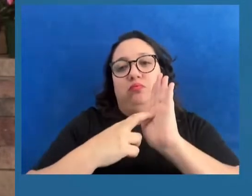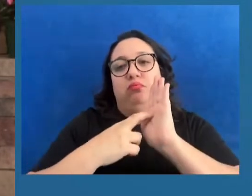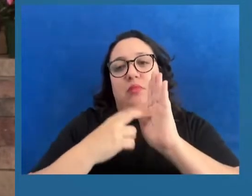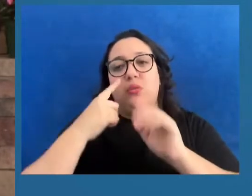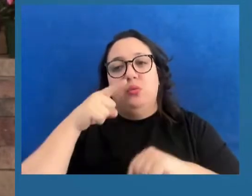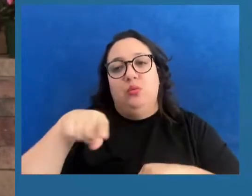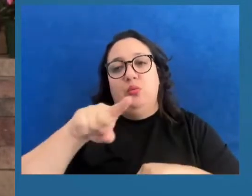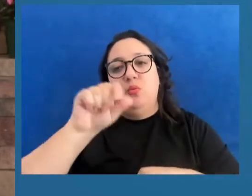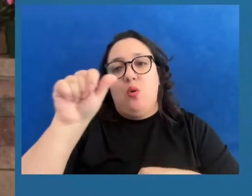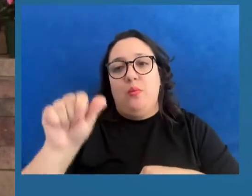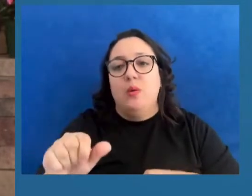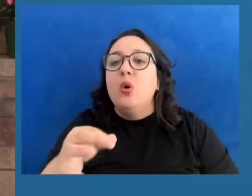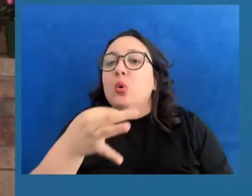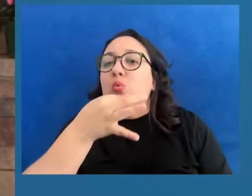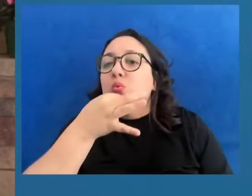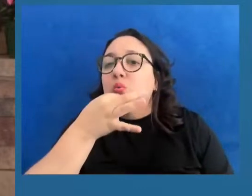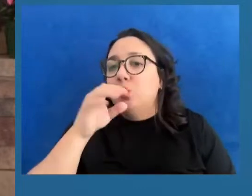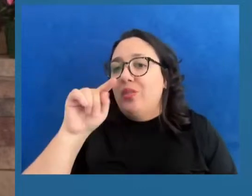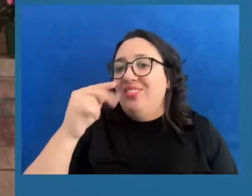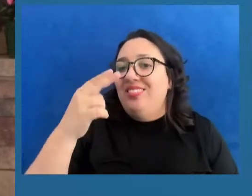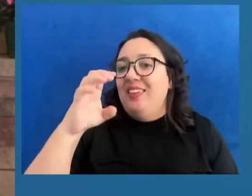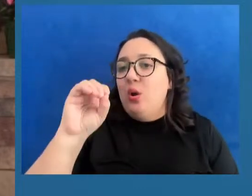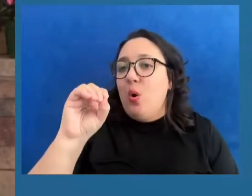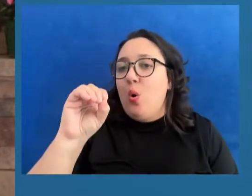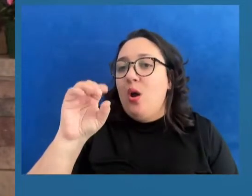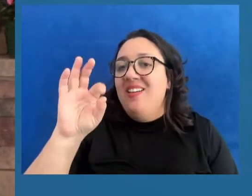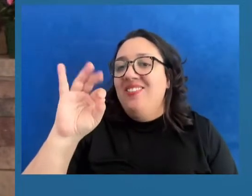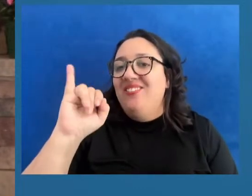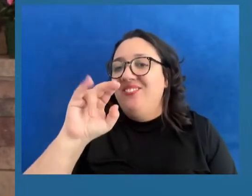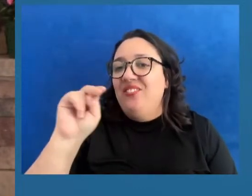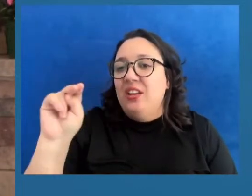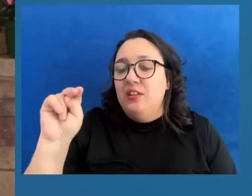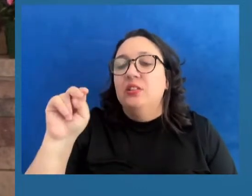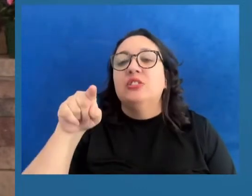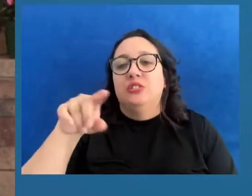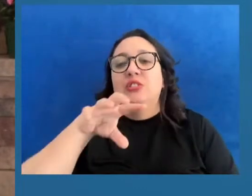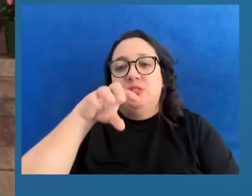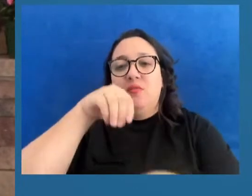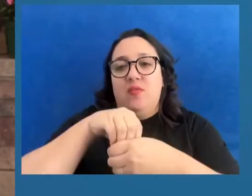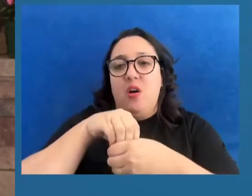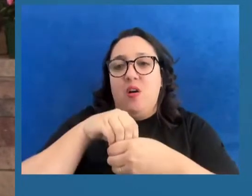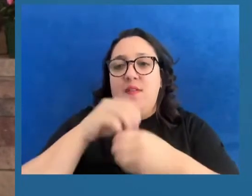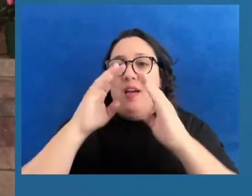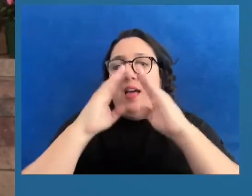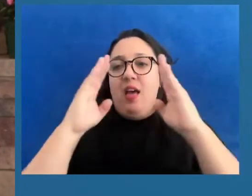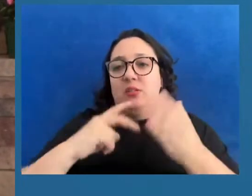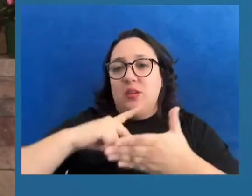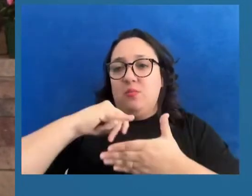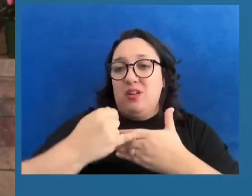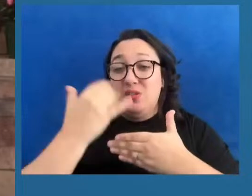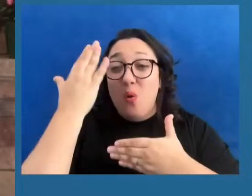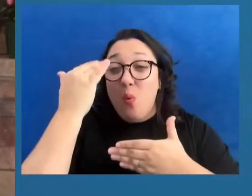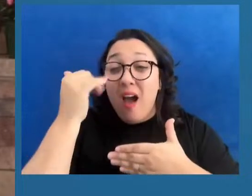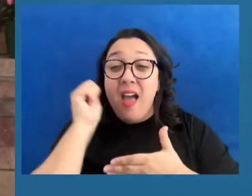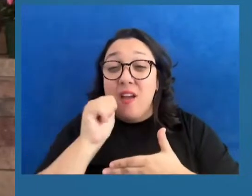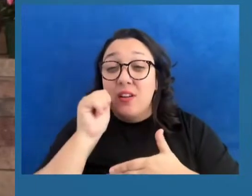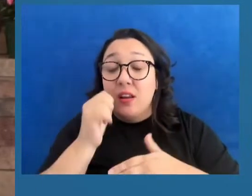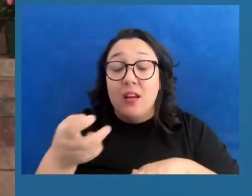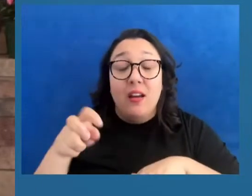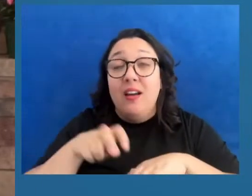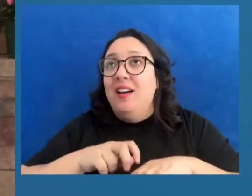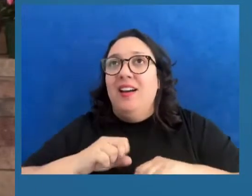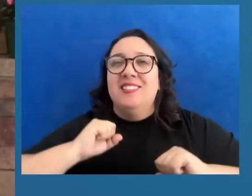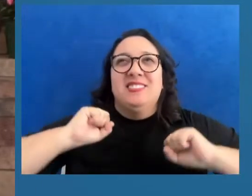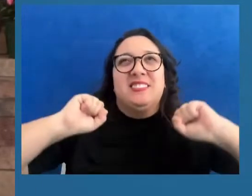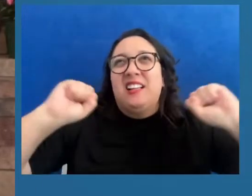Theo Finn. Theo's a rock star in her own right, and the Greater Rochester Housing Project, because all she wakes up thinking about is how I'm going to build more housing. And